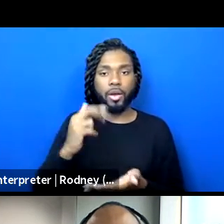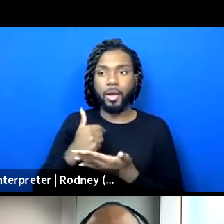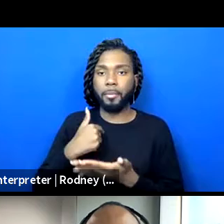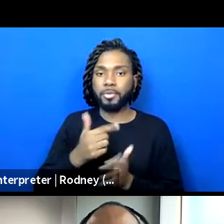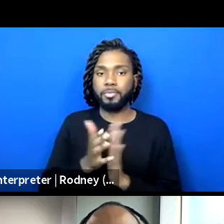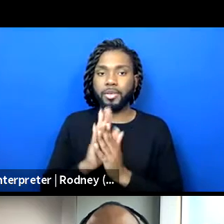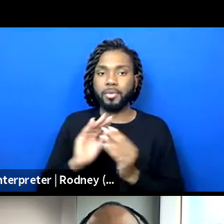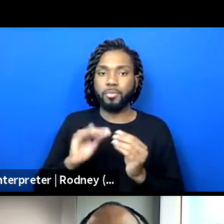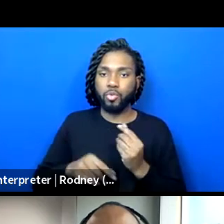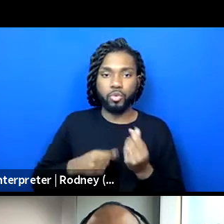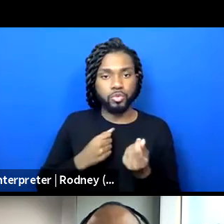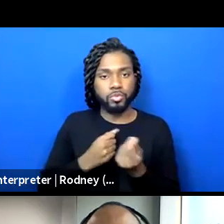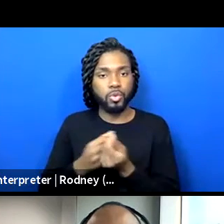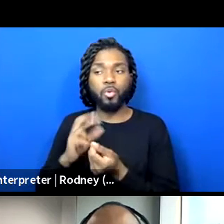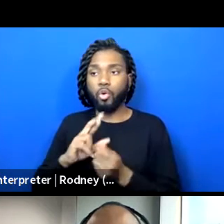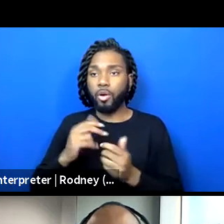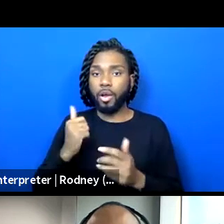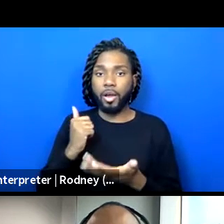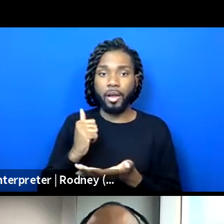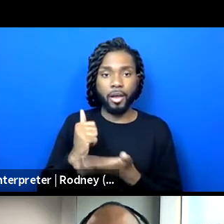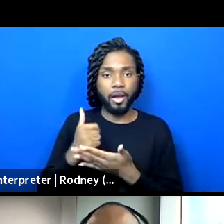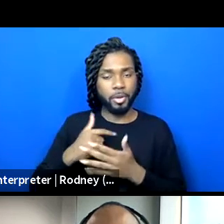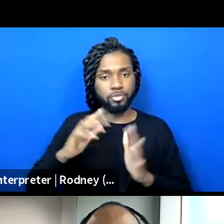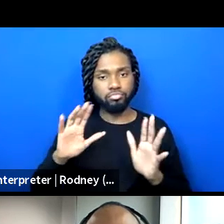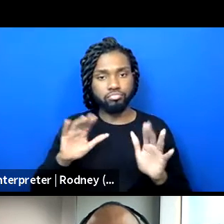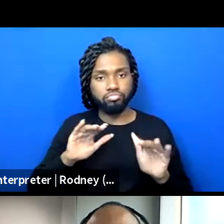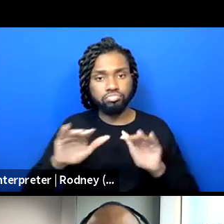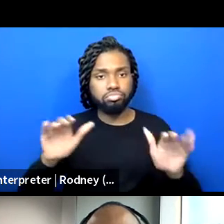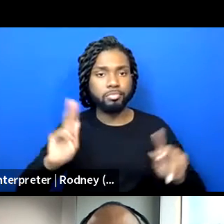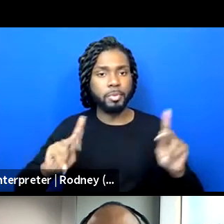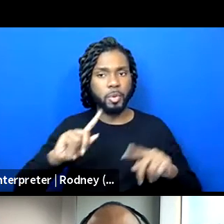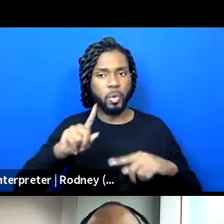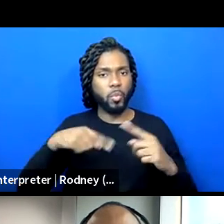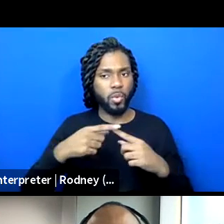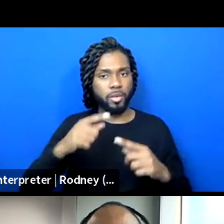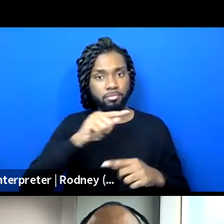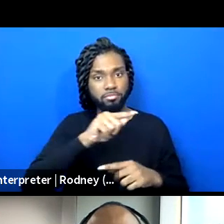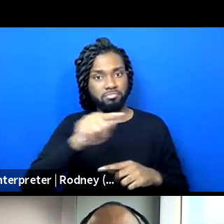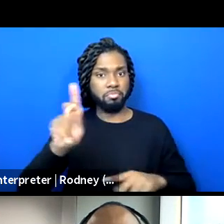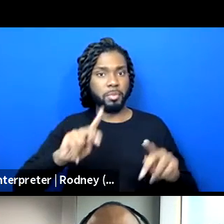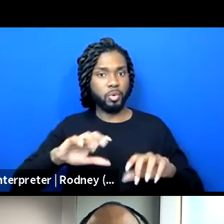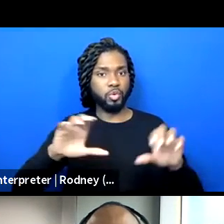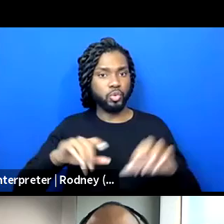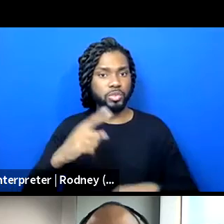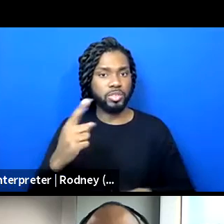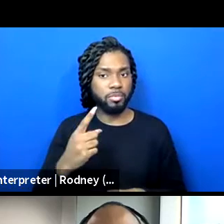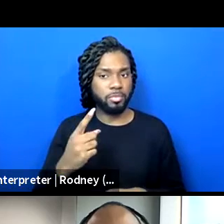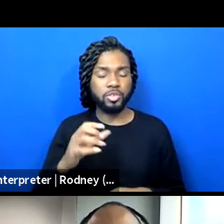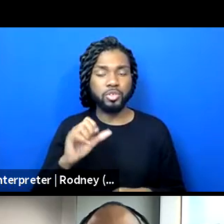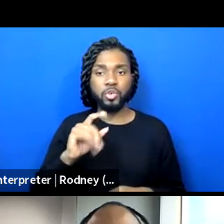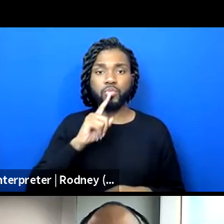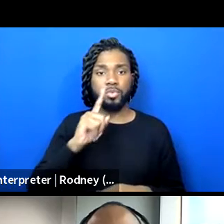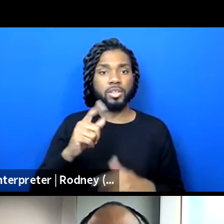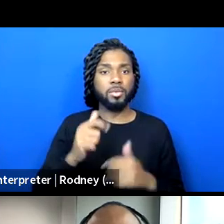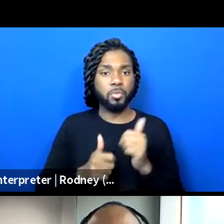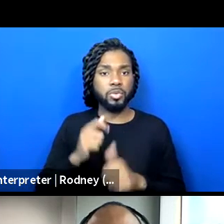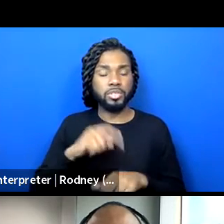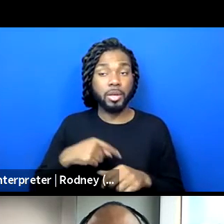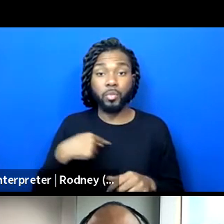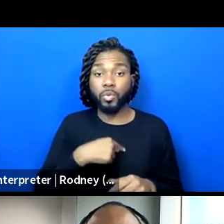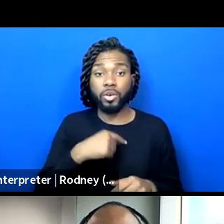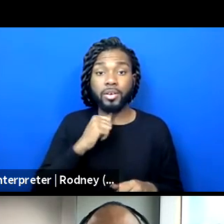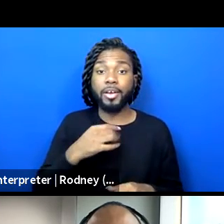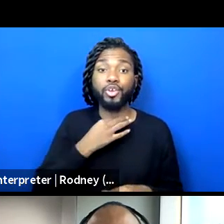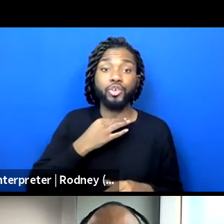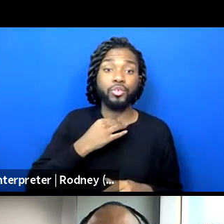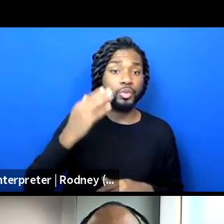or mobilize constituents when those people are doing something. So we're not even really curious to know until